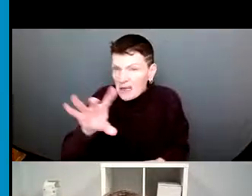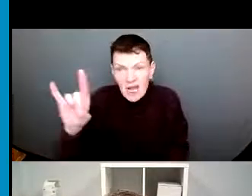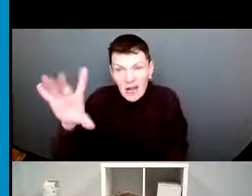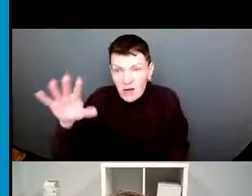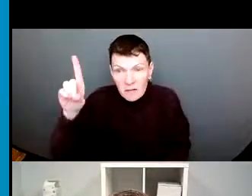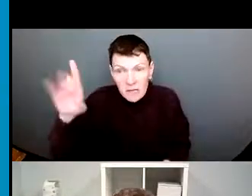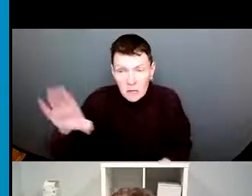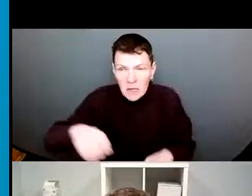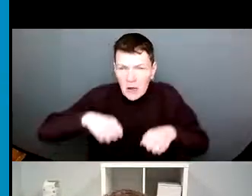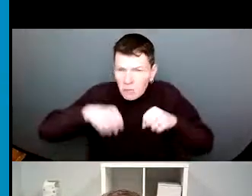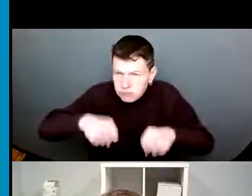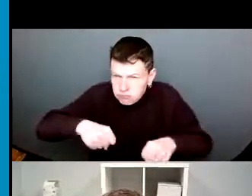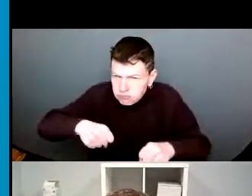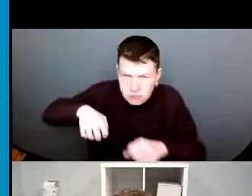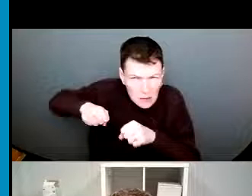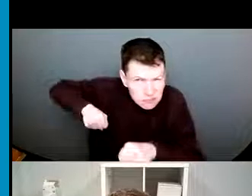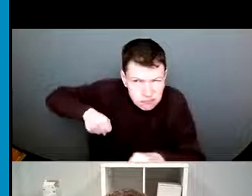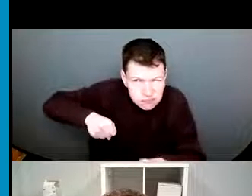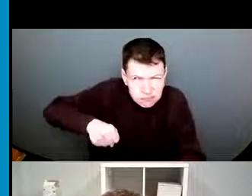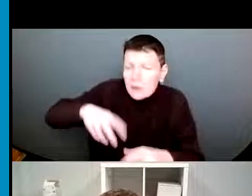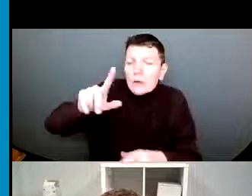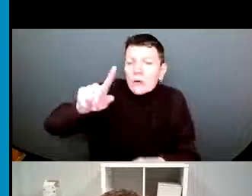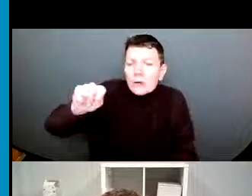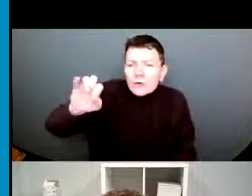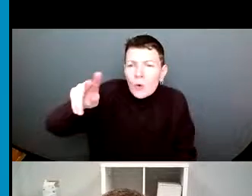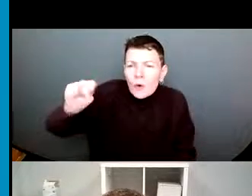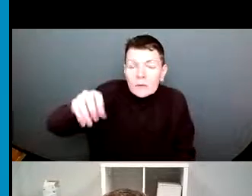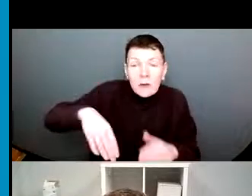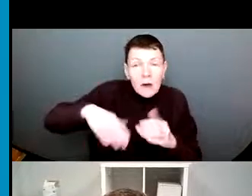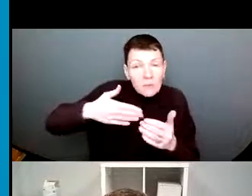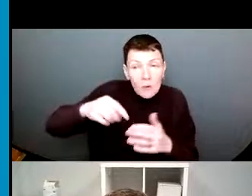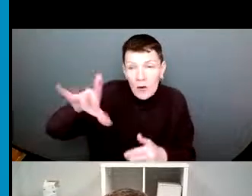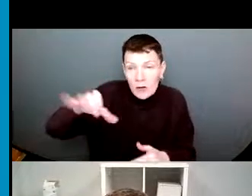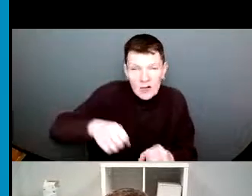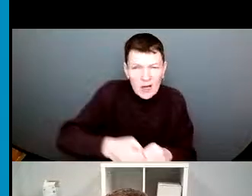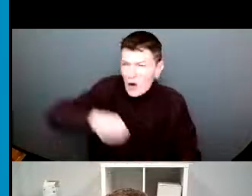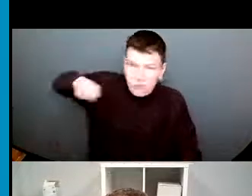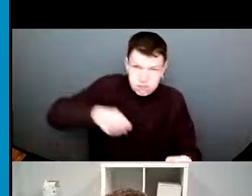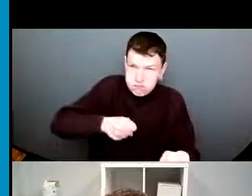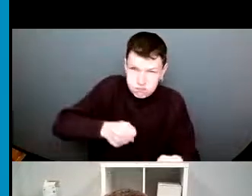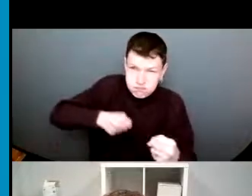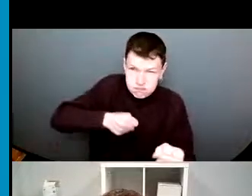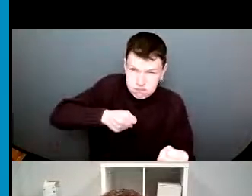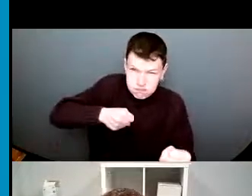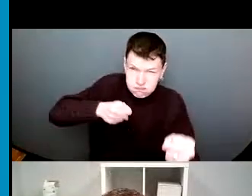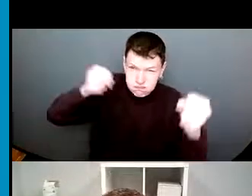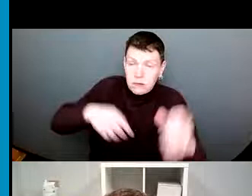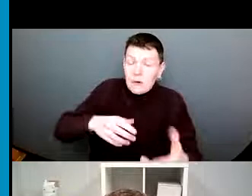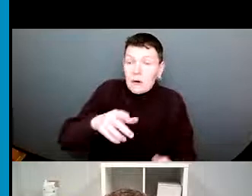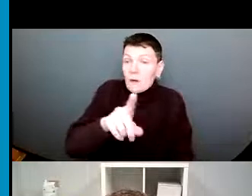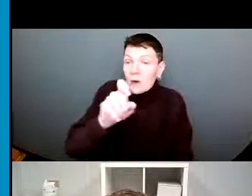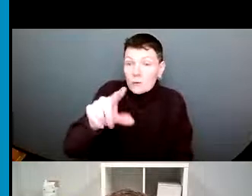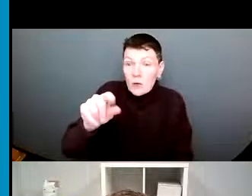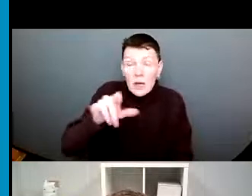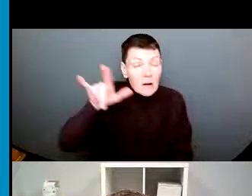Power tools can go up to almost 100 dB. A very loud chainsaw, 120 dB. And an aircraft taking off at